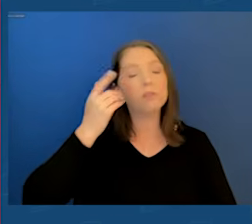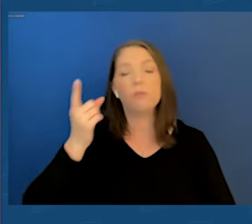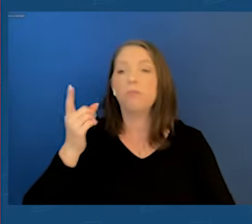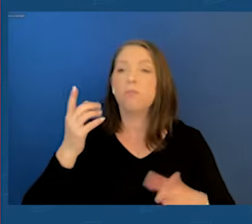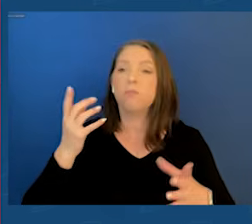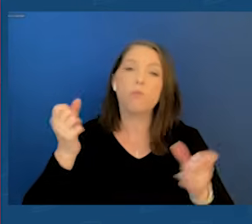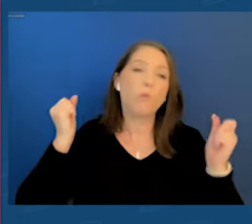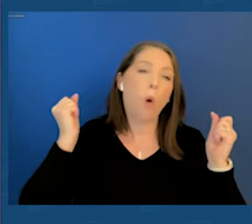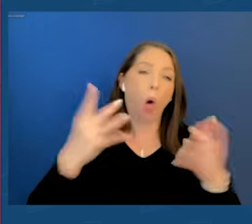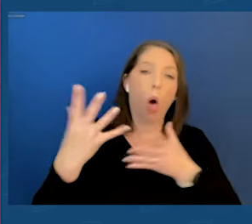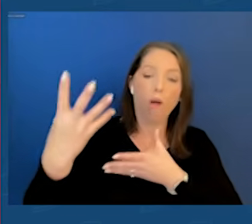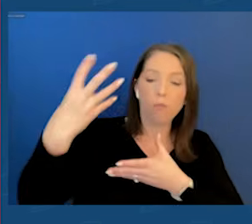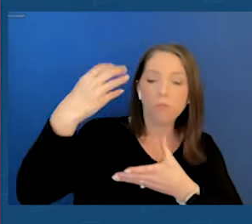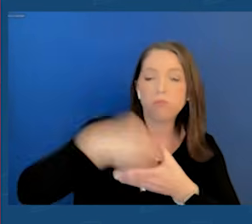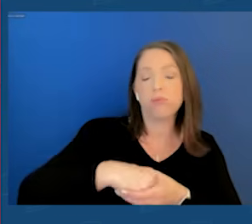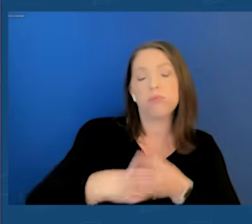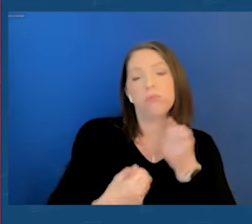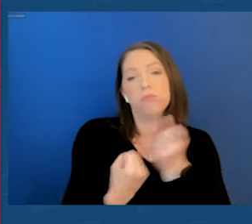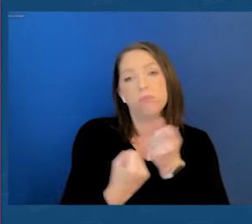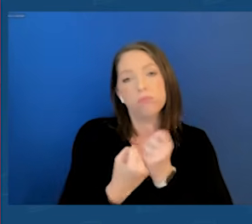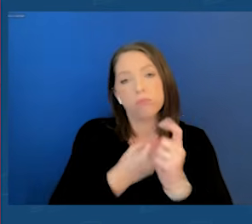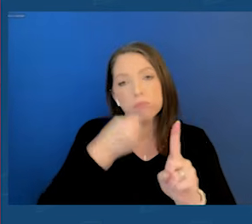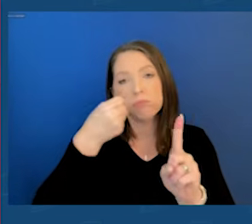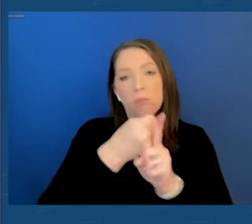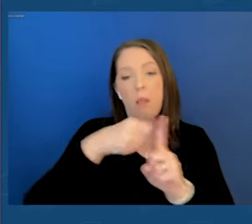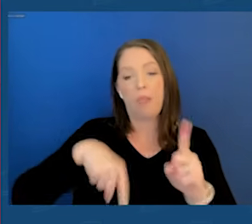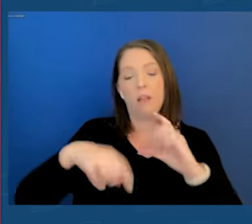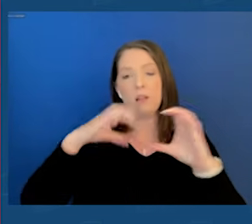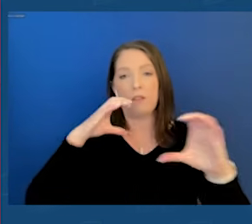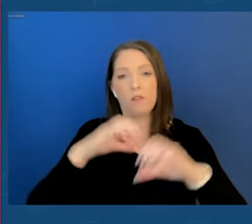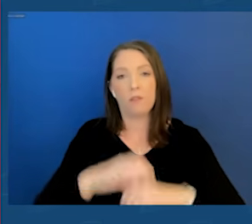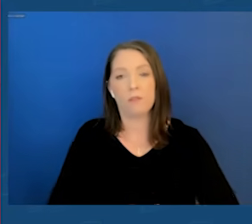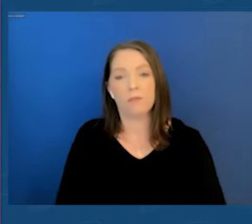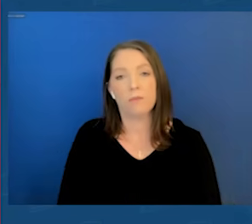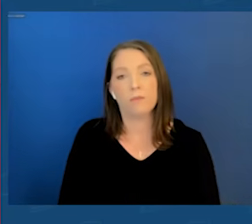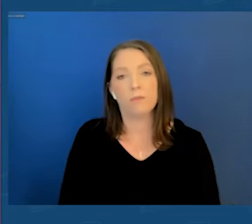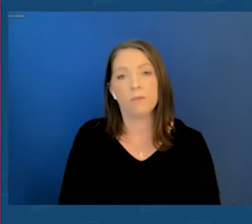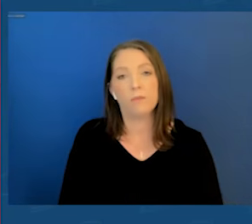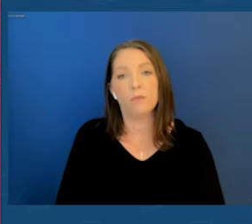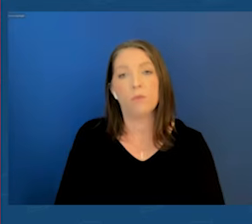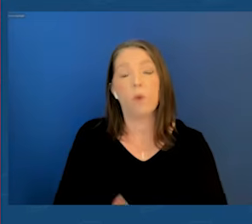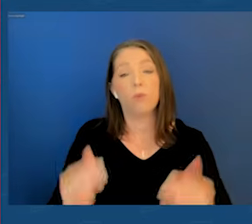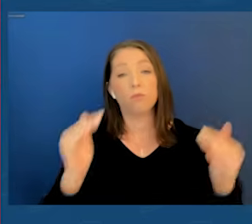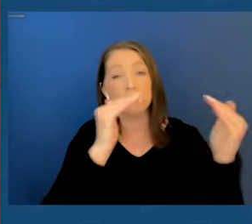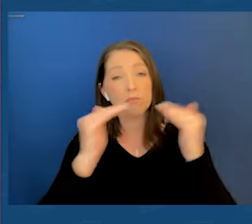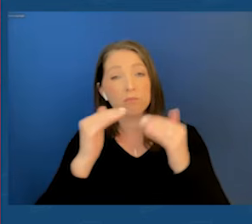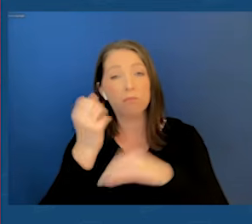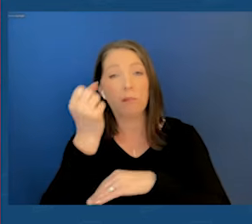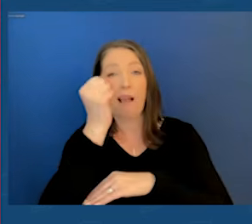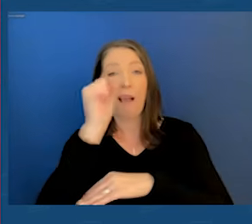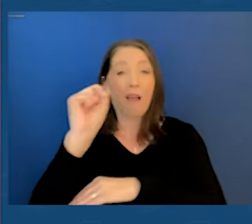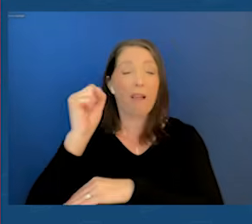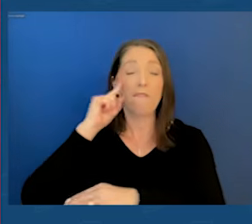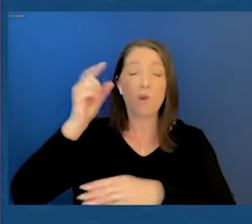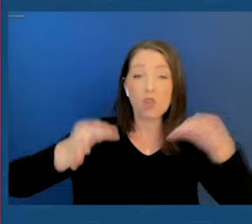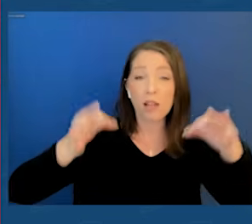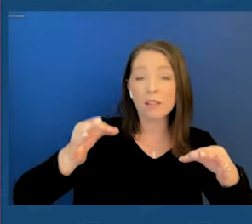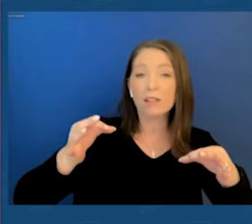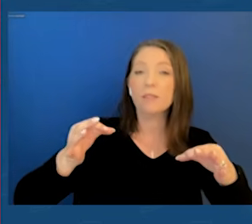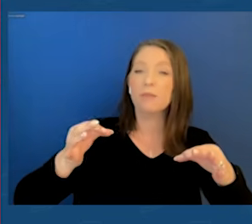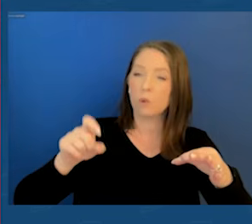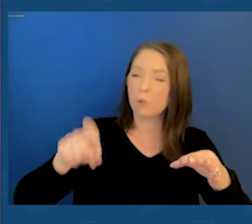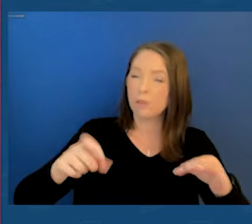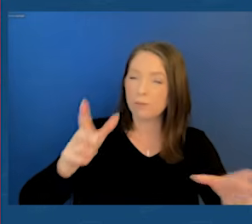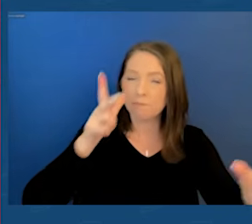this conversation. So to my fellow advocates for justice, let us heed the call and listen to the